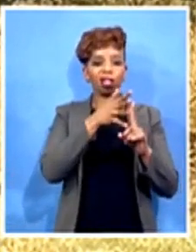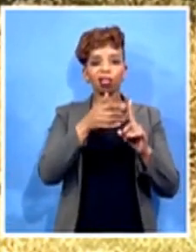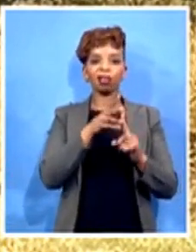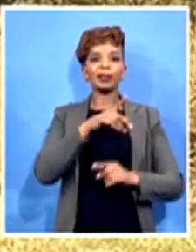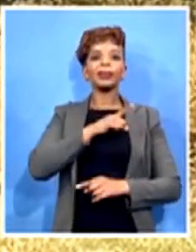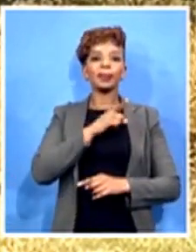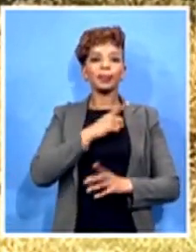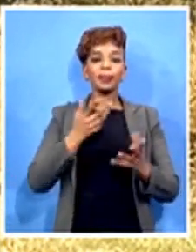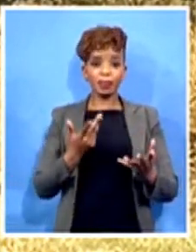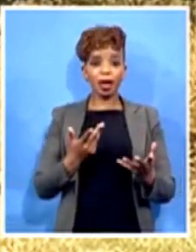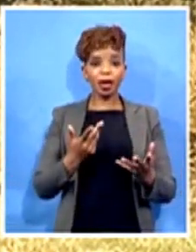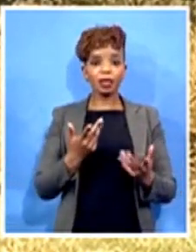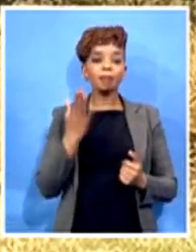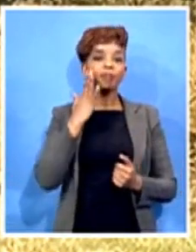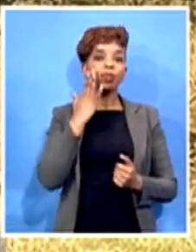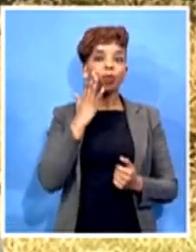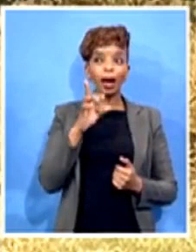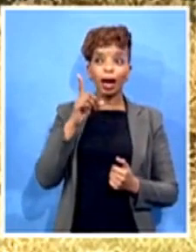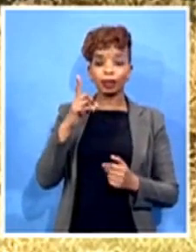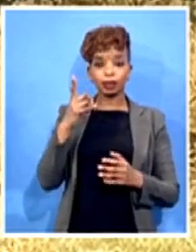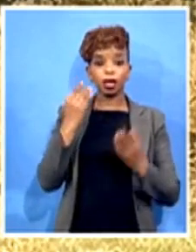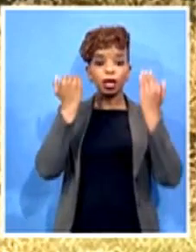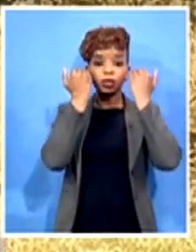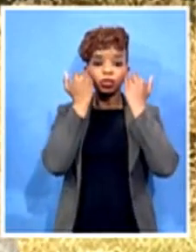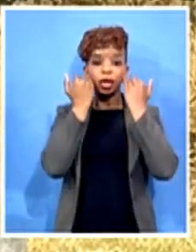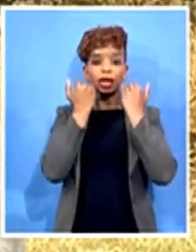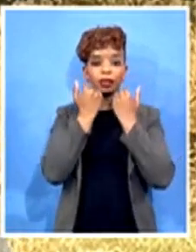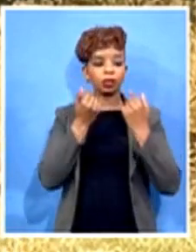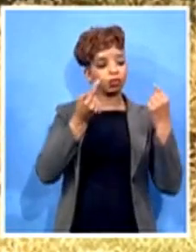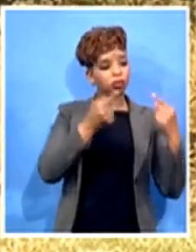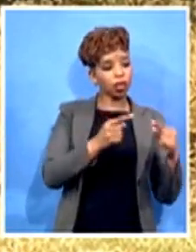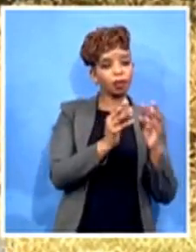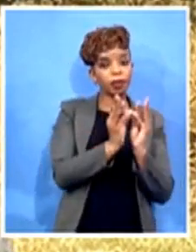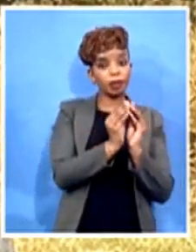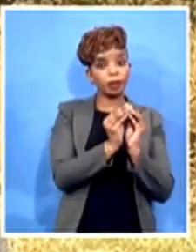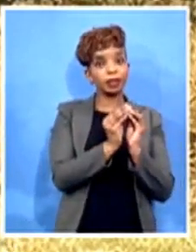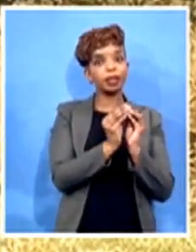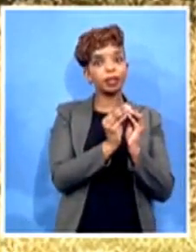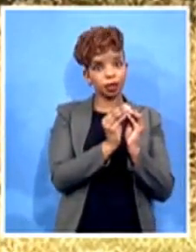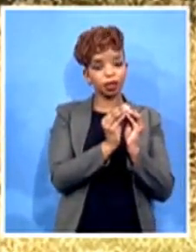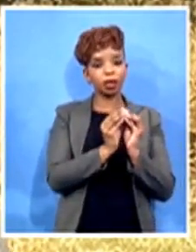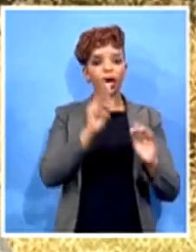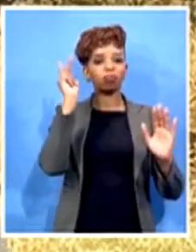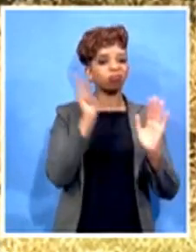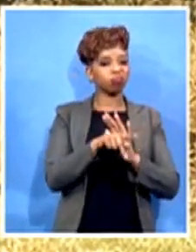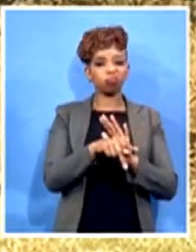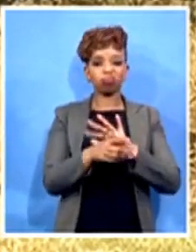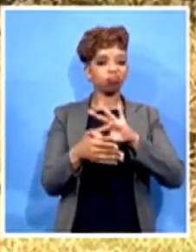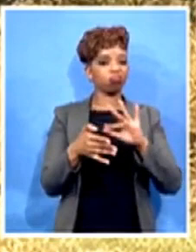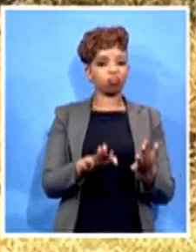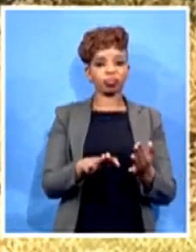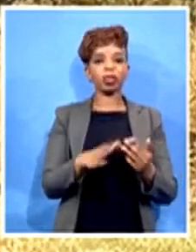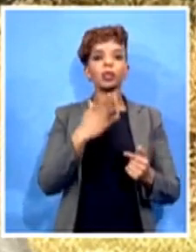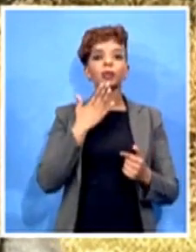Judge Hamilton attended the meeting, he was brutally killed, allegedly, by Ama-Mpondomise, and Mhlonto was